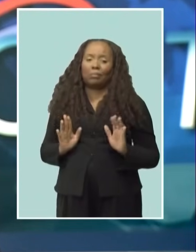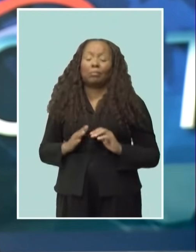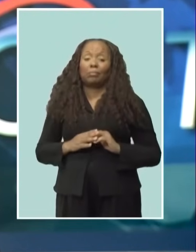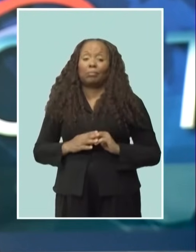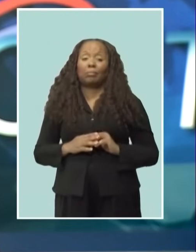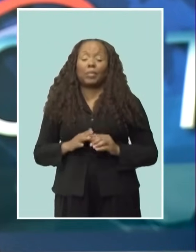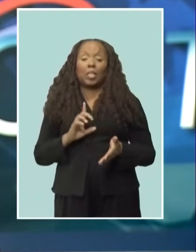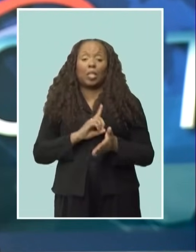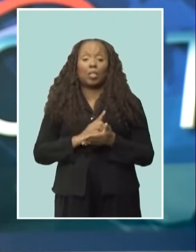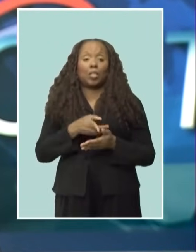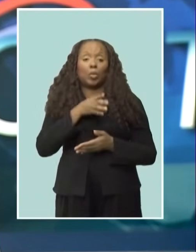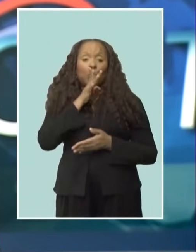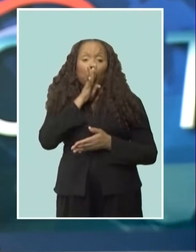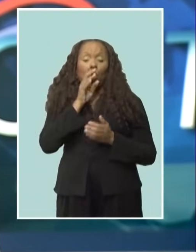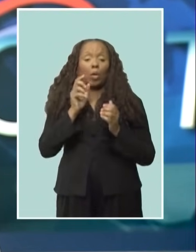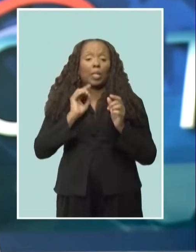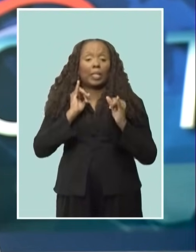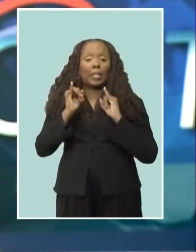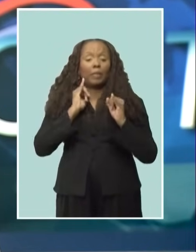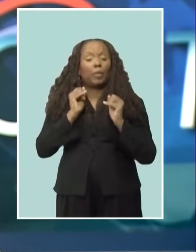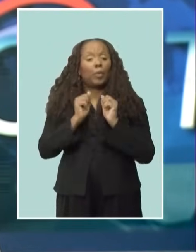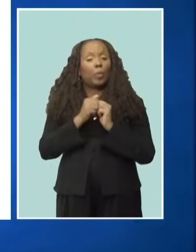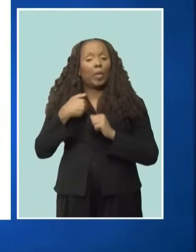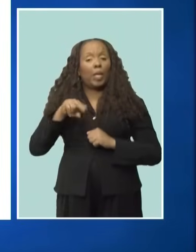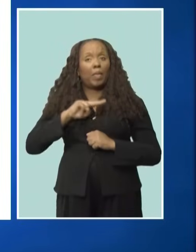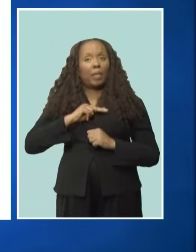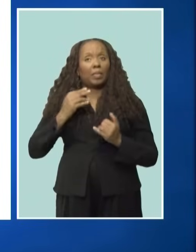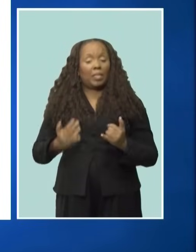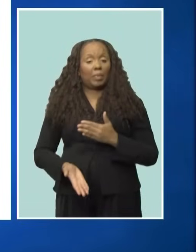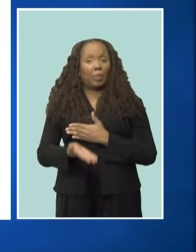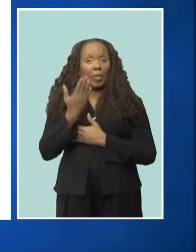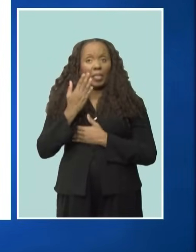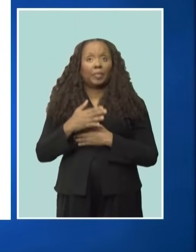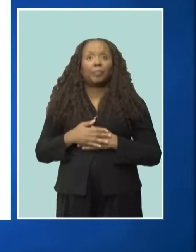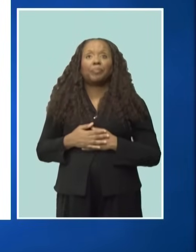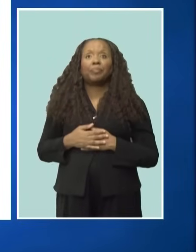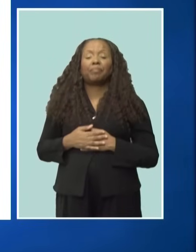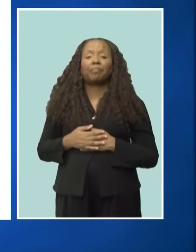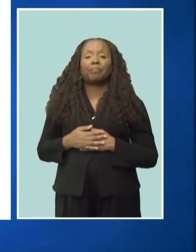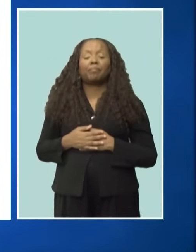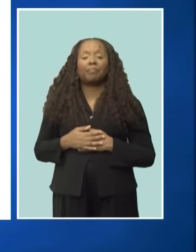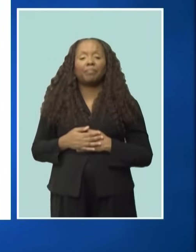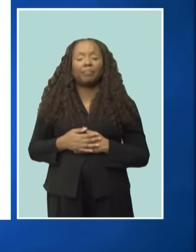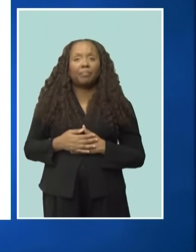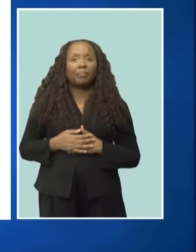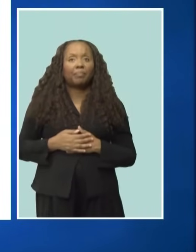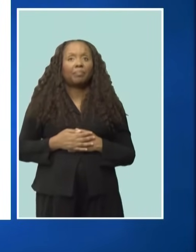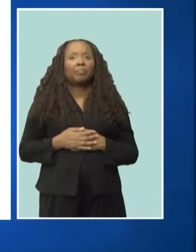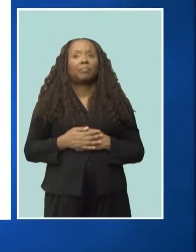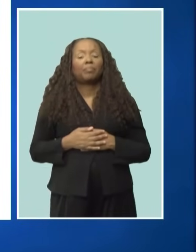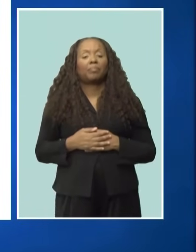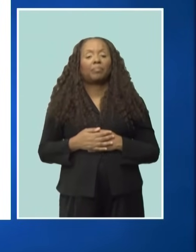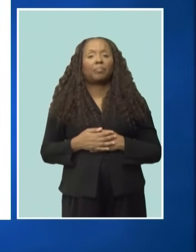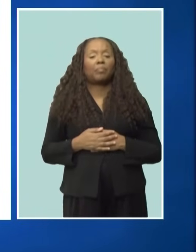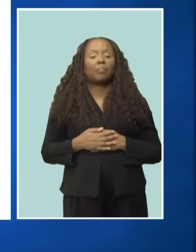on CBC TV 8's Morning Barbados. What measles does when it enters the body, it actually attacks the